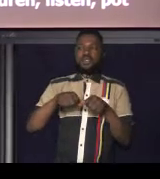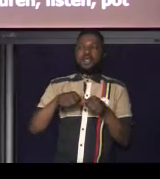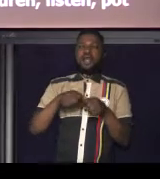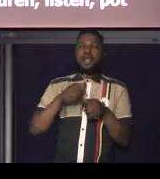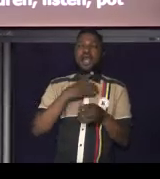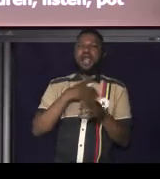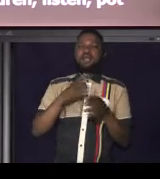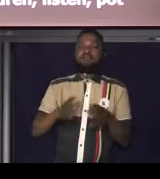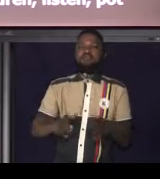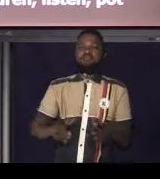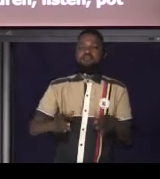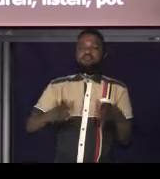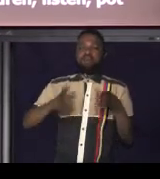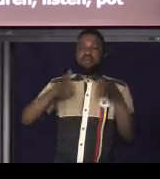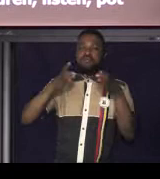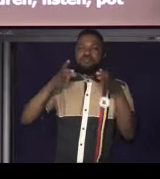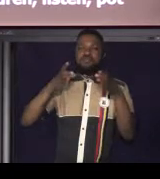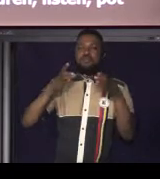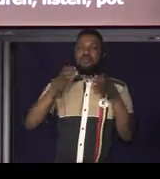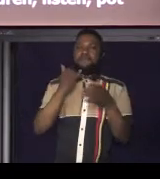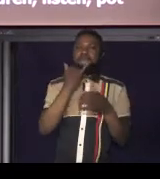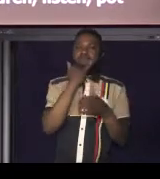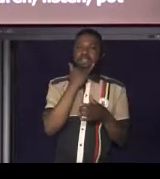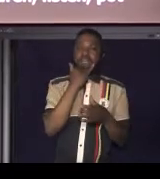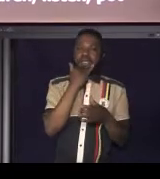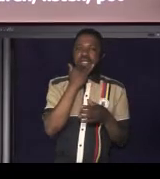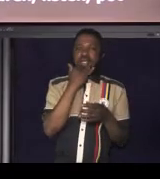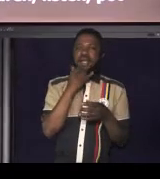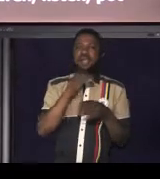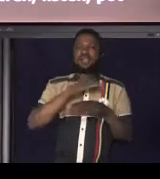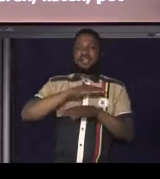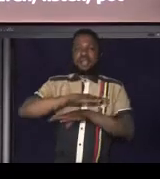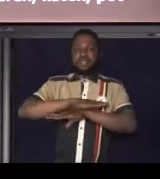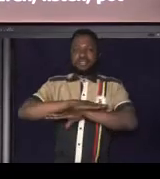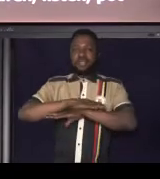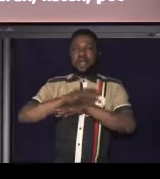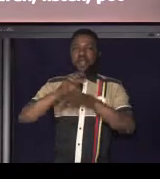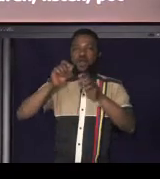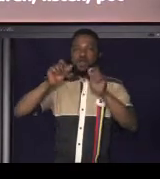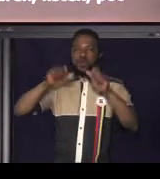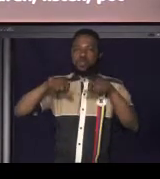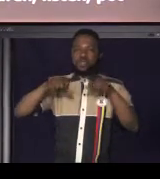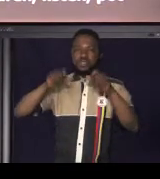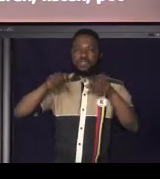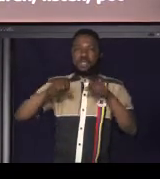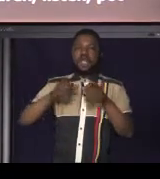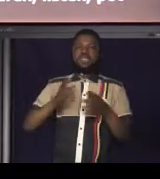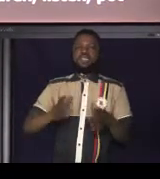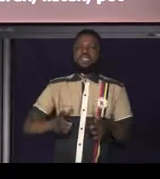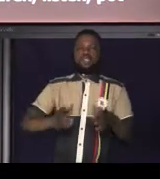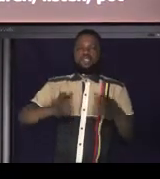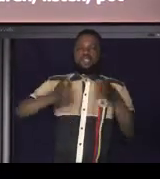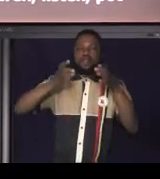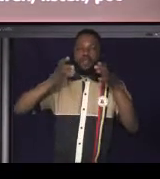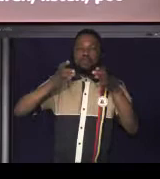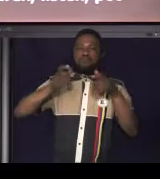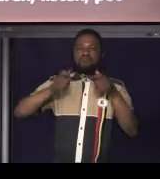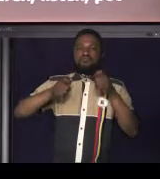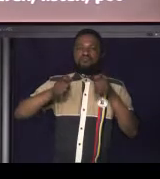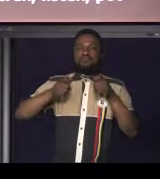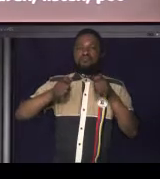could, and drum. Mistake, desk, could,